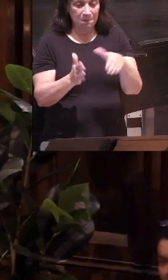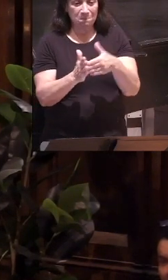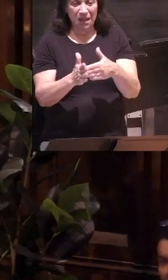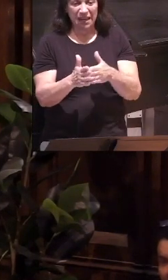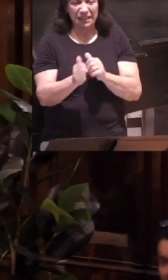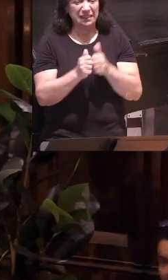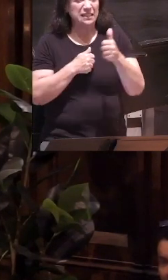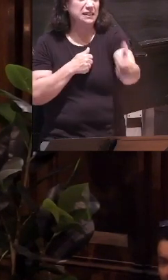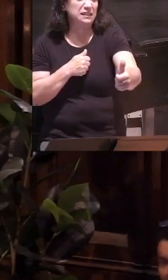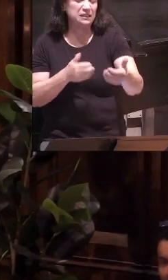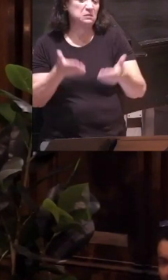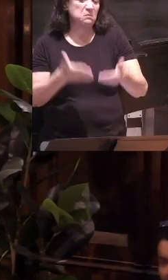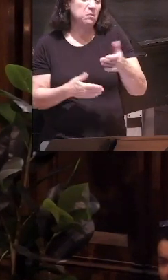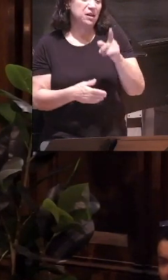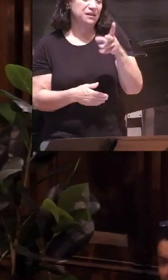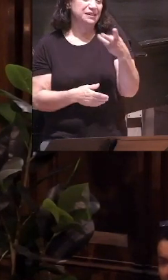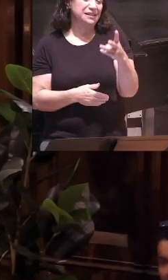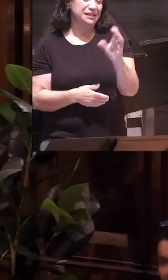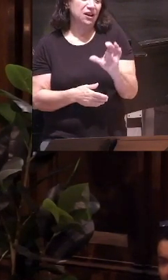a 1,600 meters.